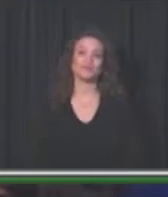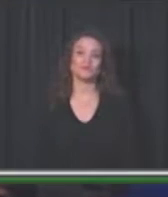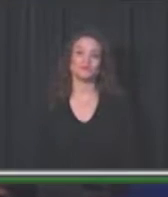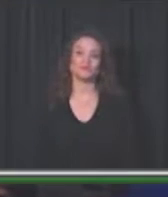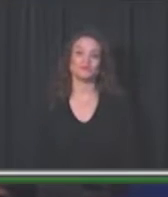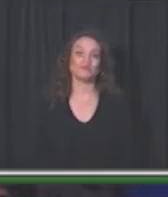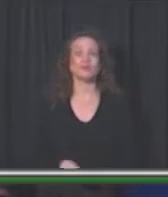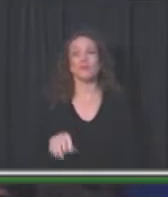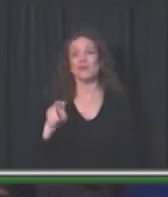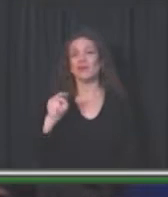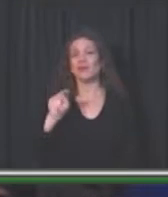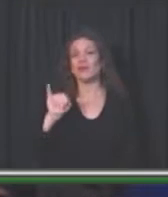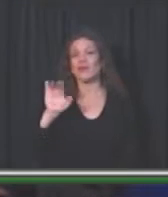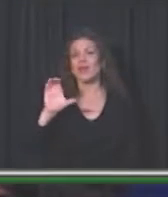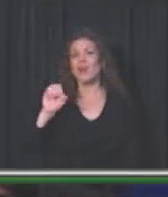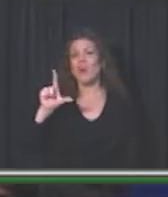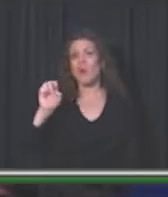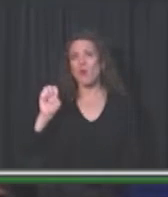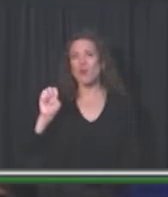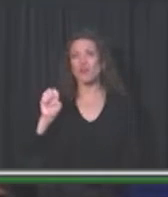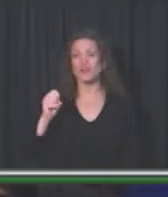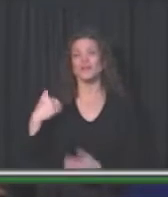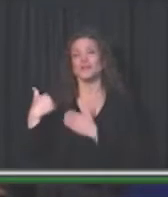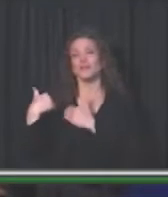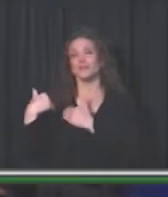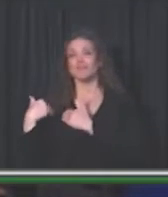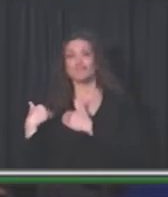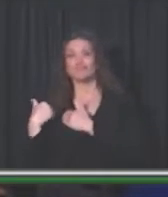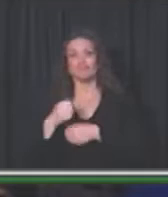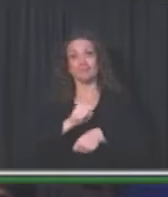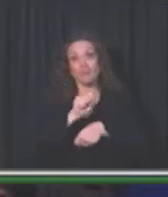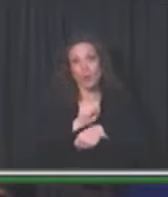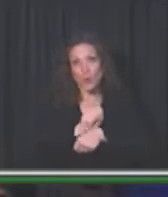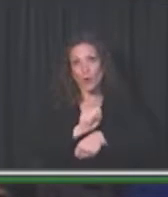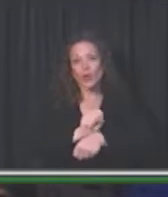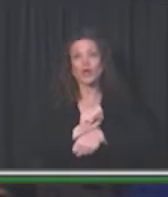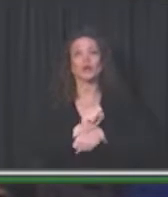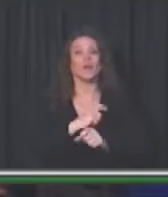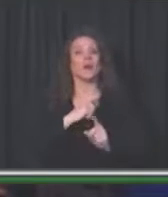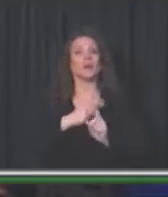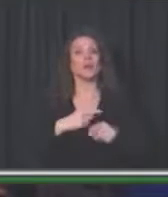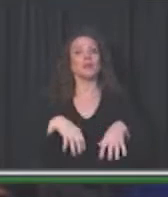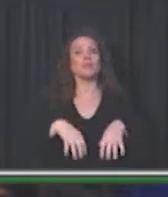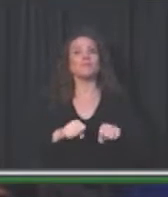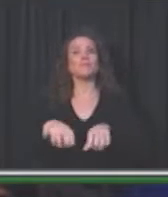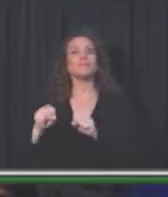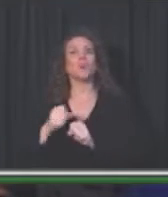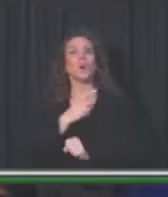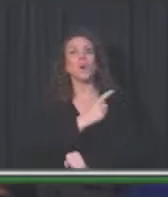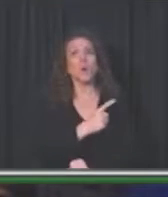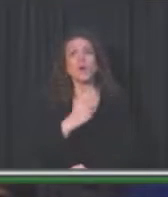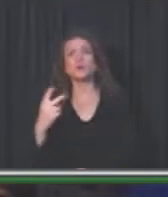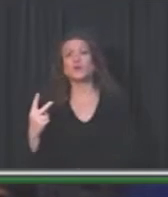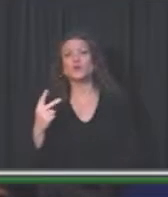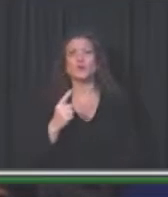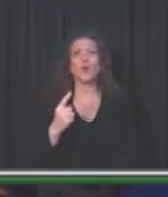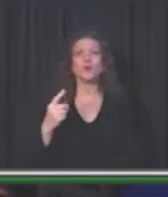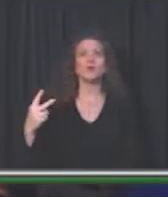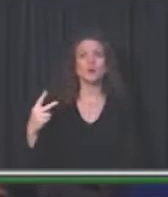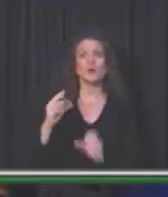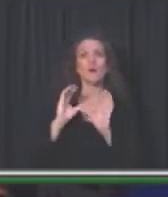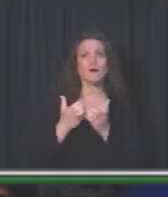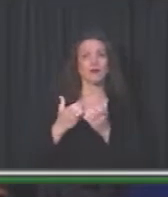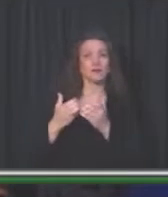Nicole had to work and take one or two classes a semester, but her dream was always to